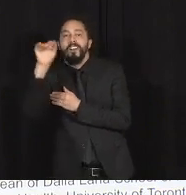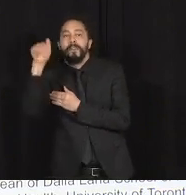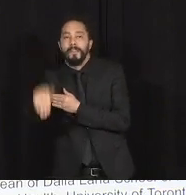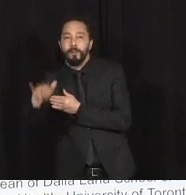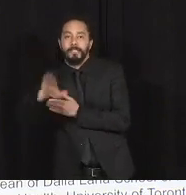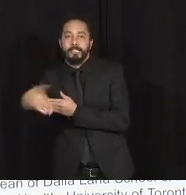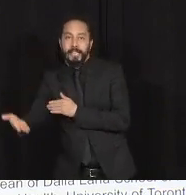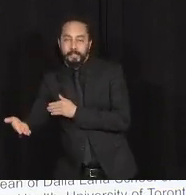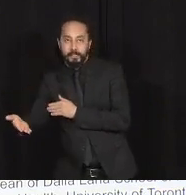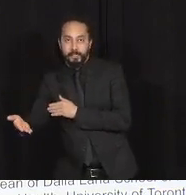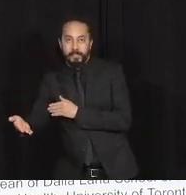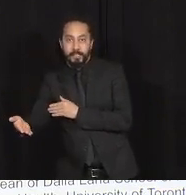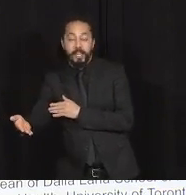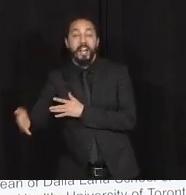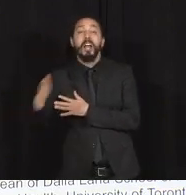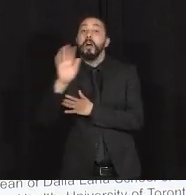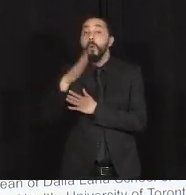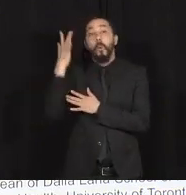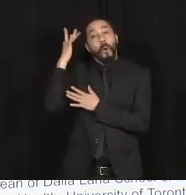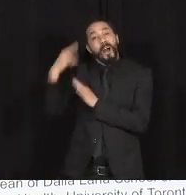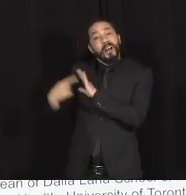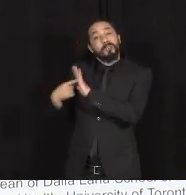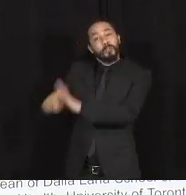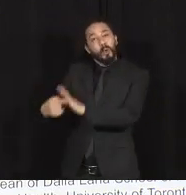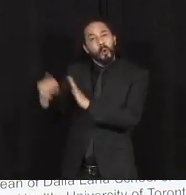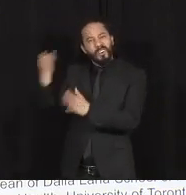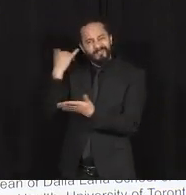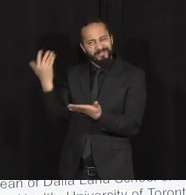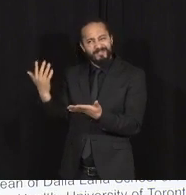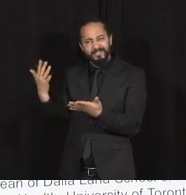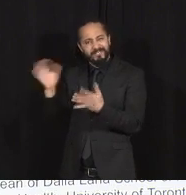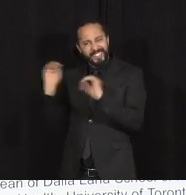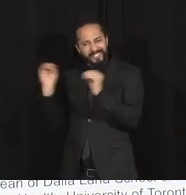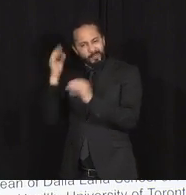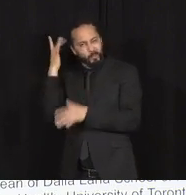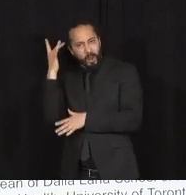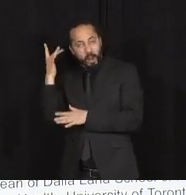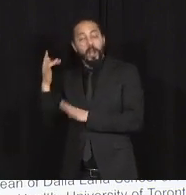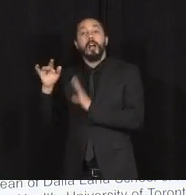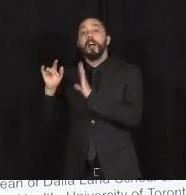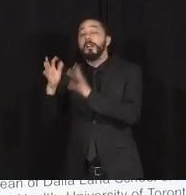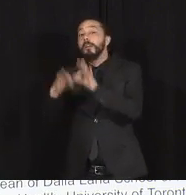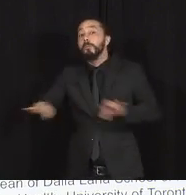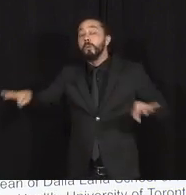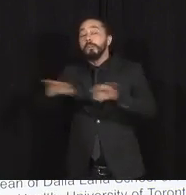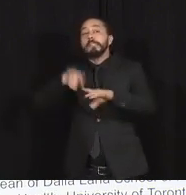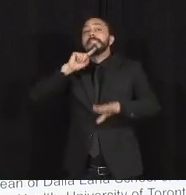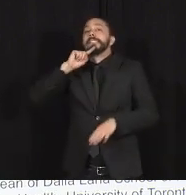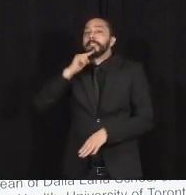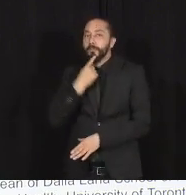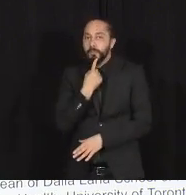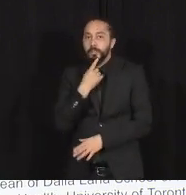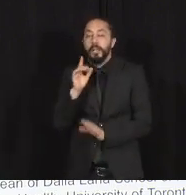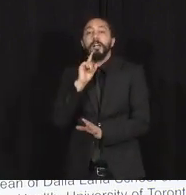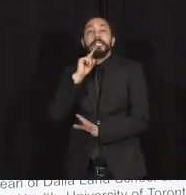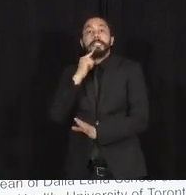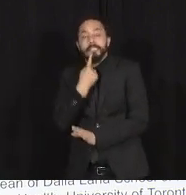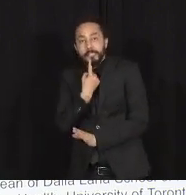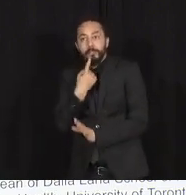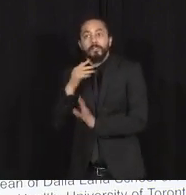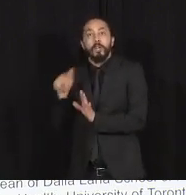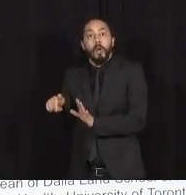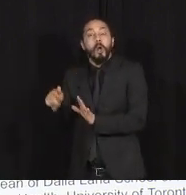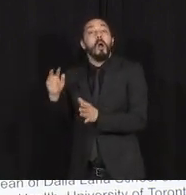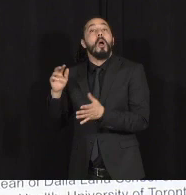the threat presented by COVID-19, and also the issue that were we to relax or to assume that we were in